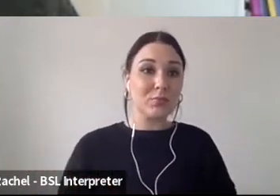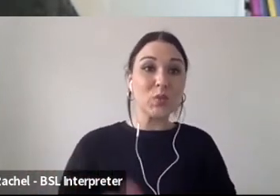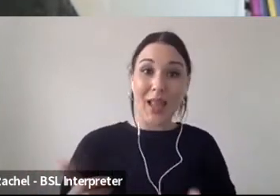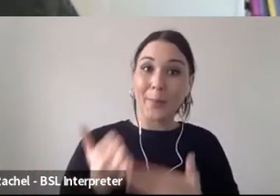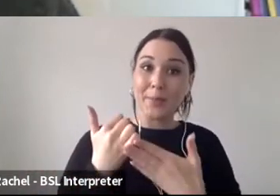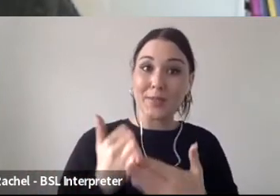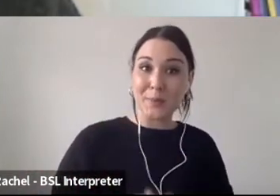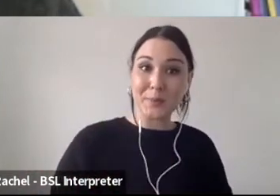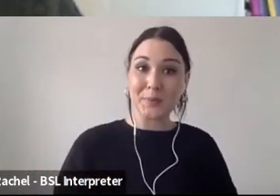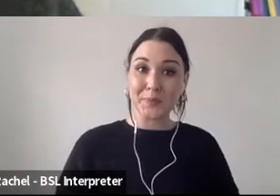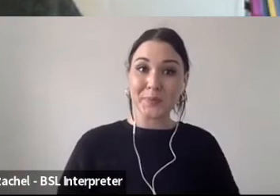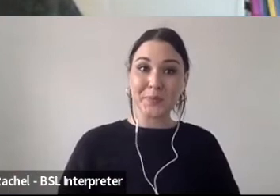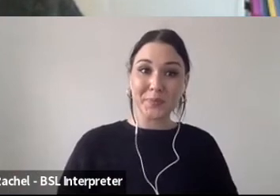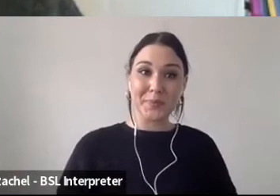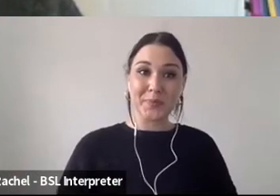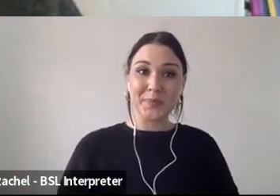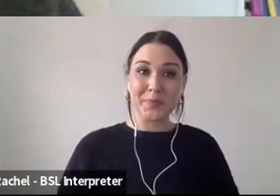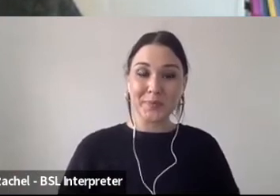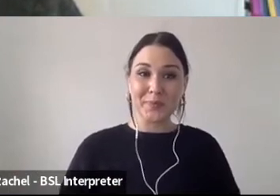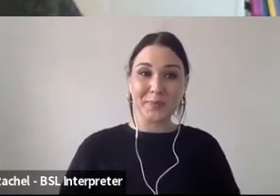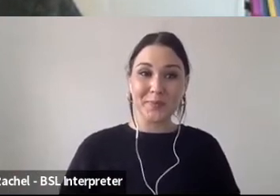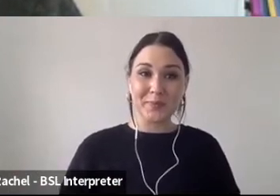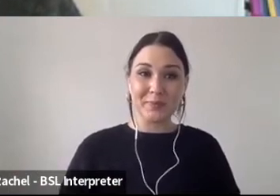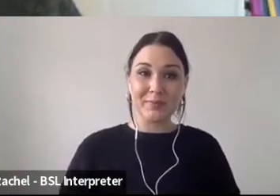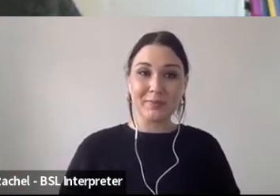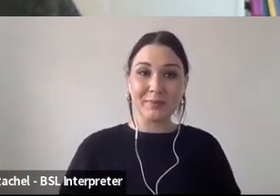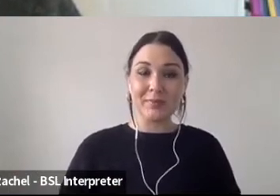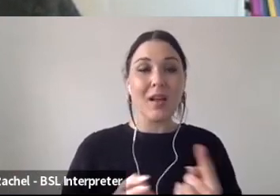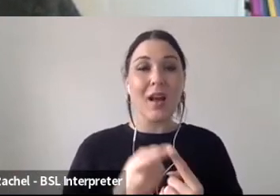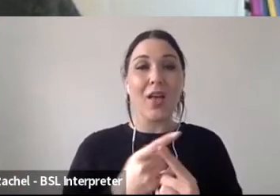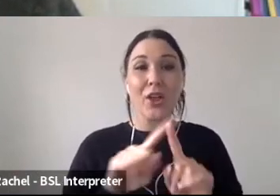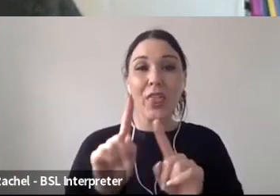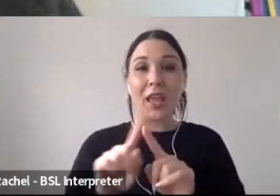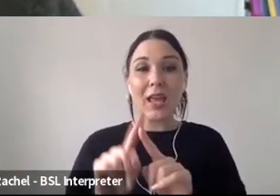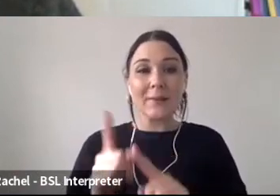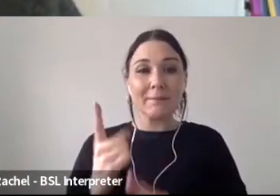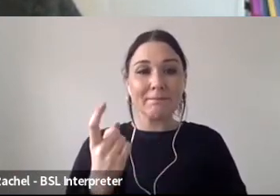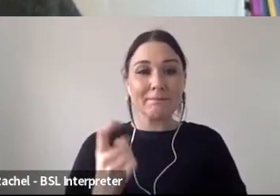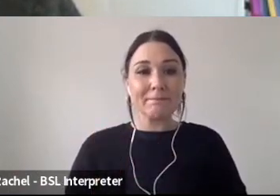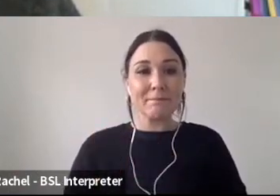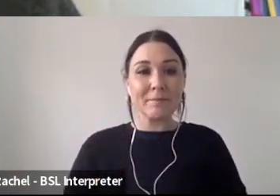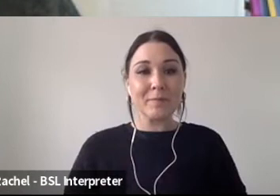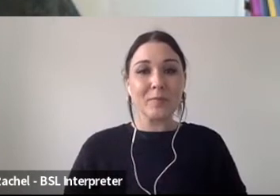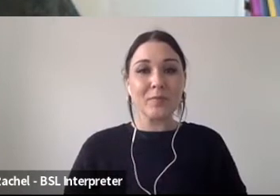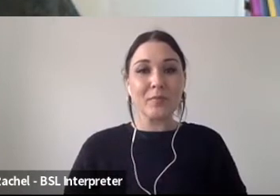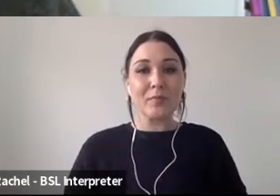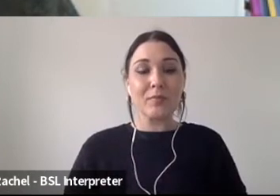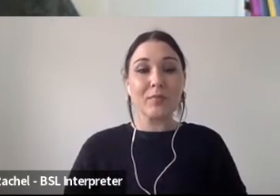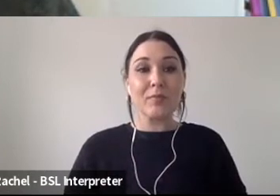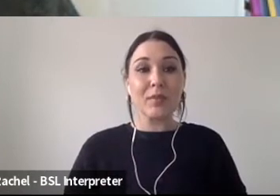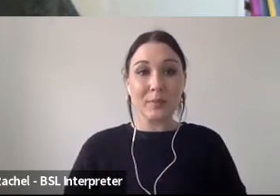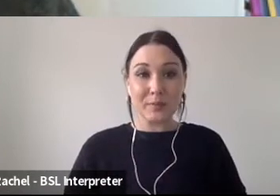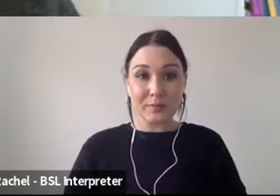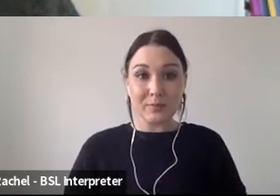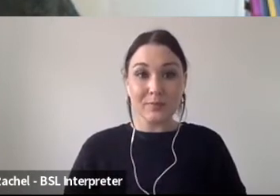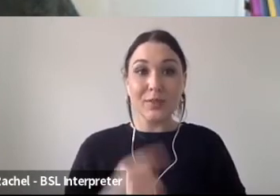as well. Yeah. The other thing I've got is on the alarm clock is another